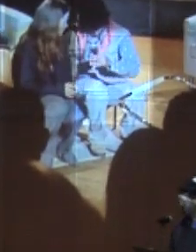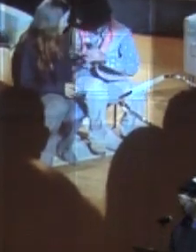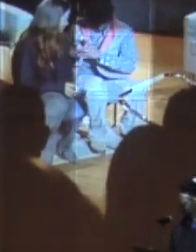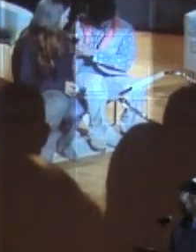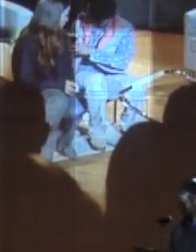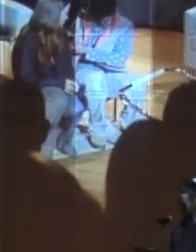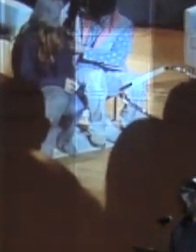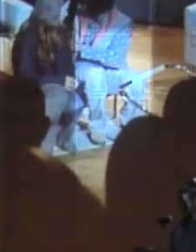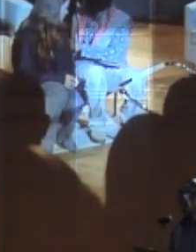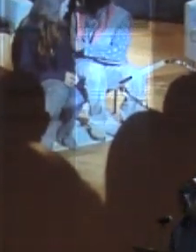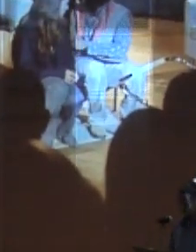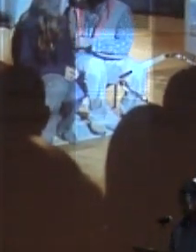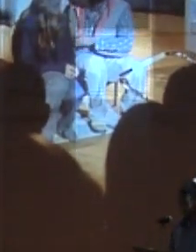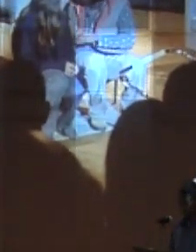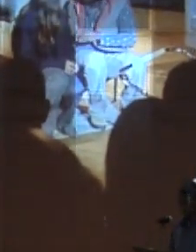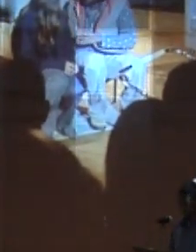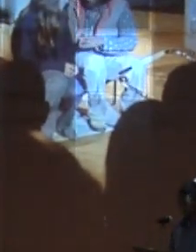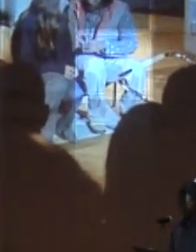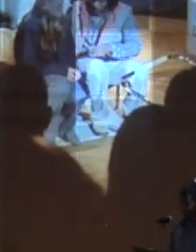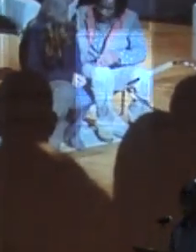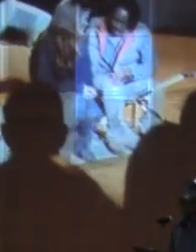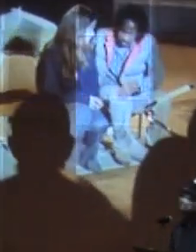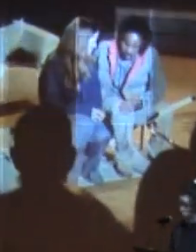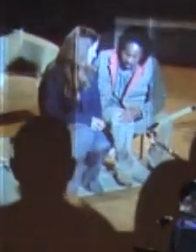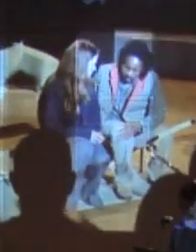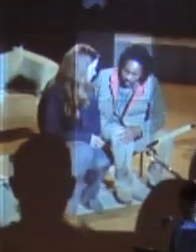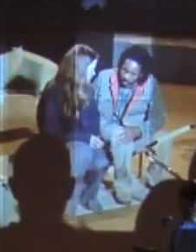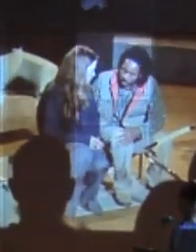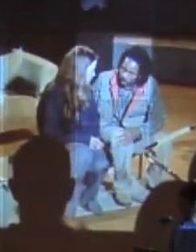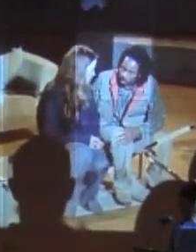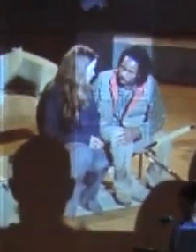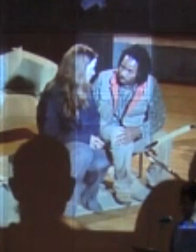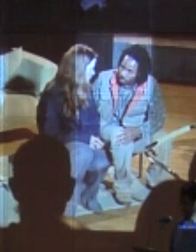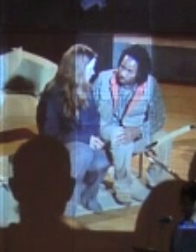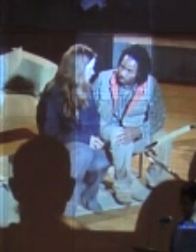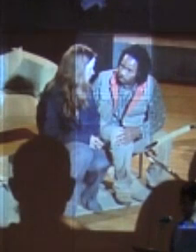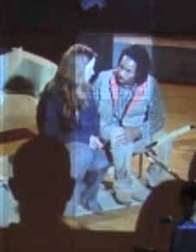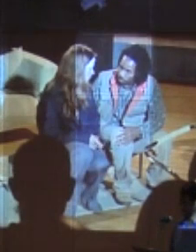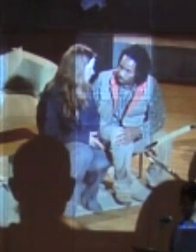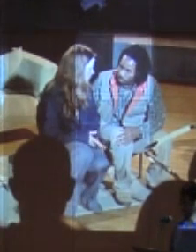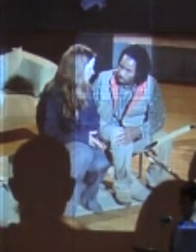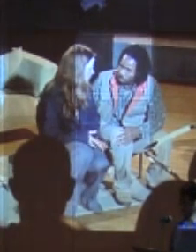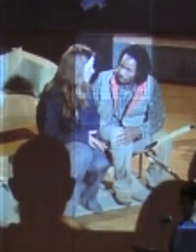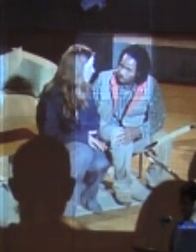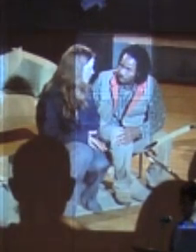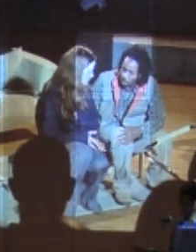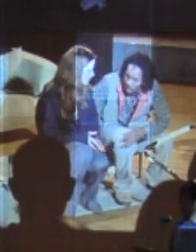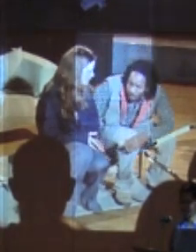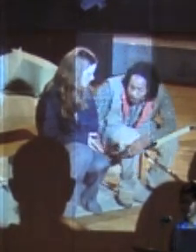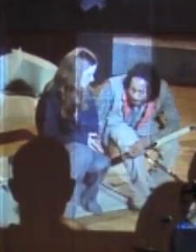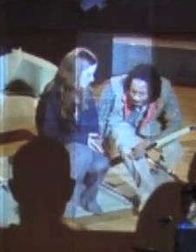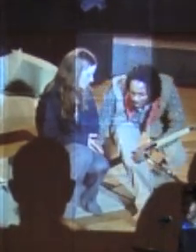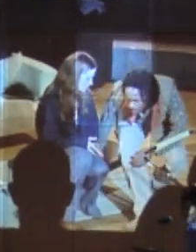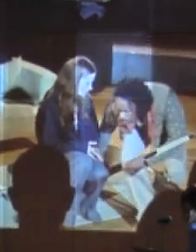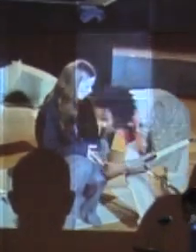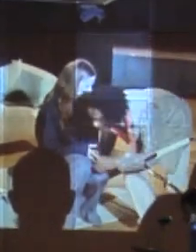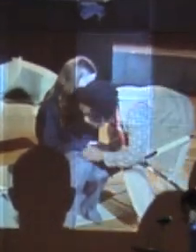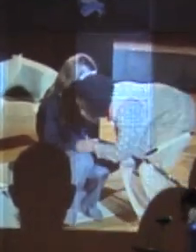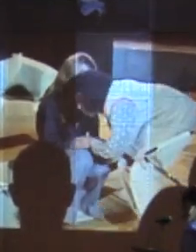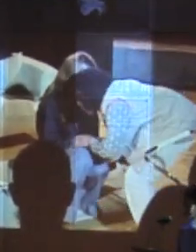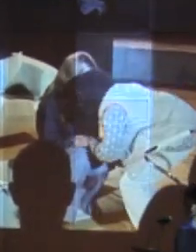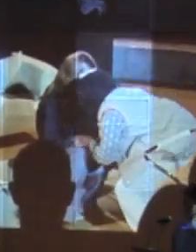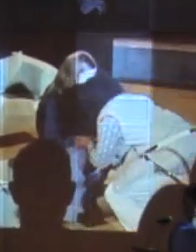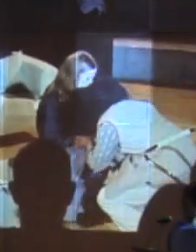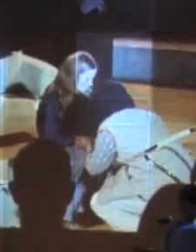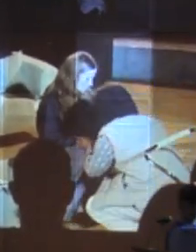the baby yeah he's sleeping now safe and